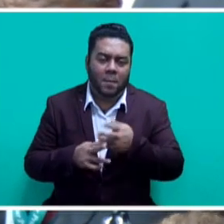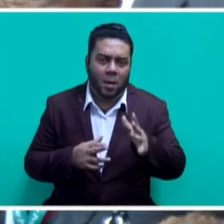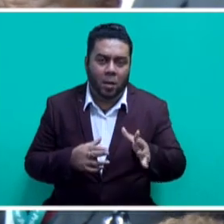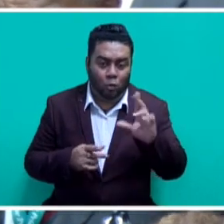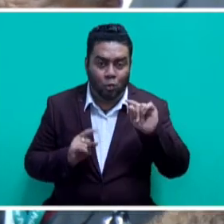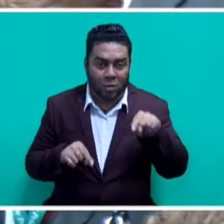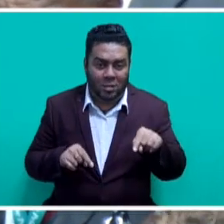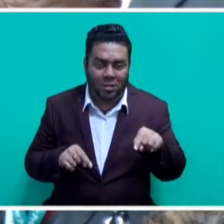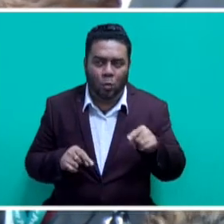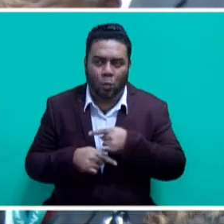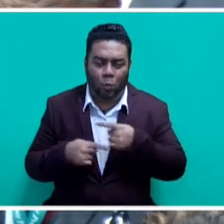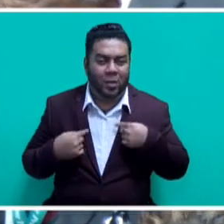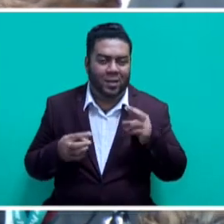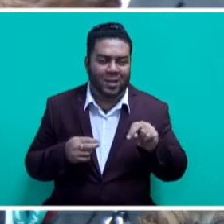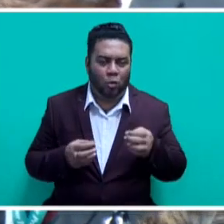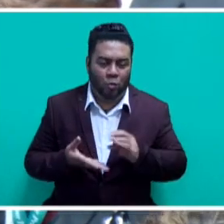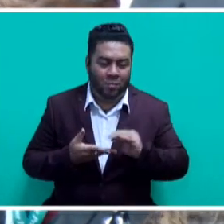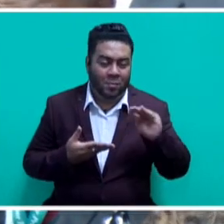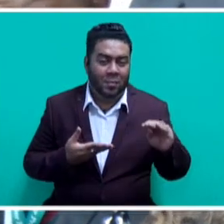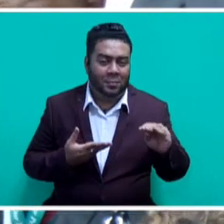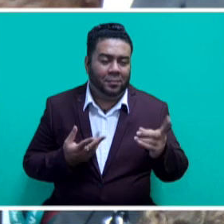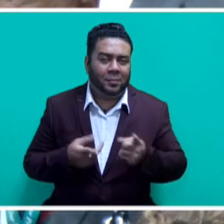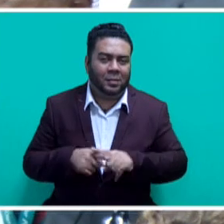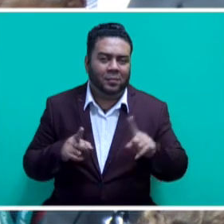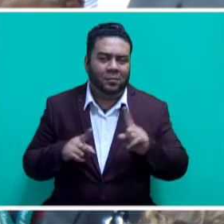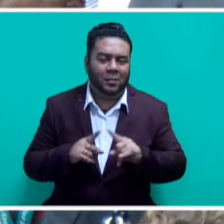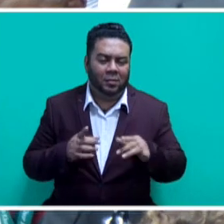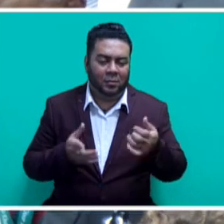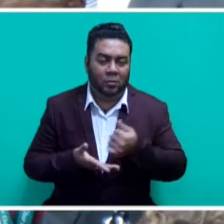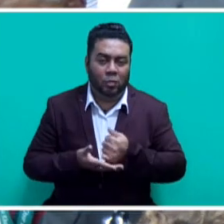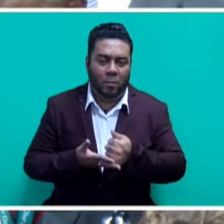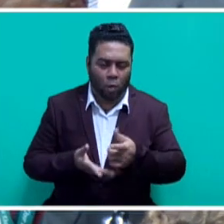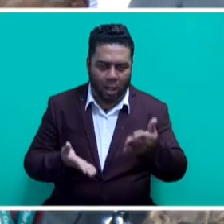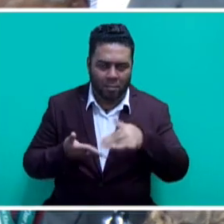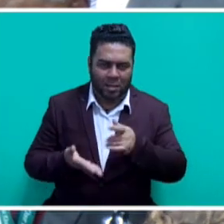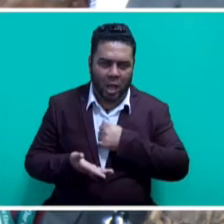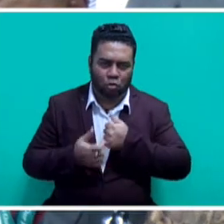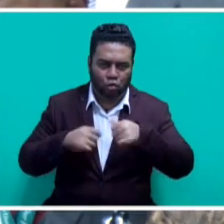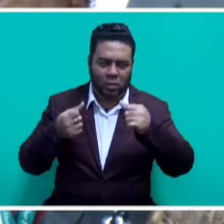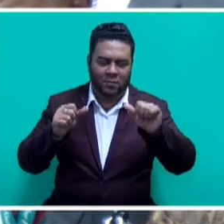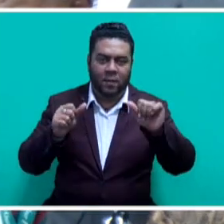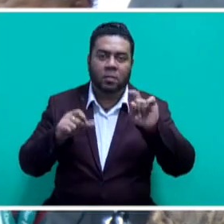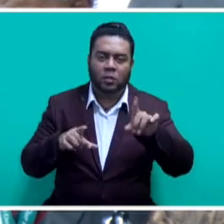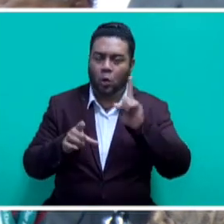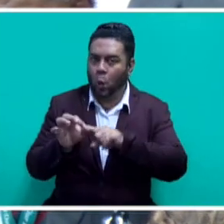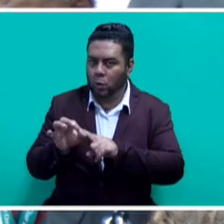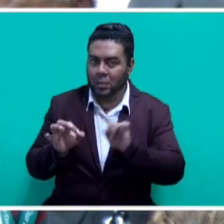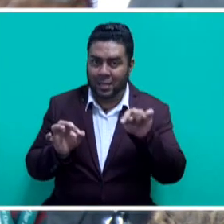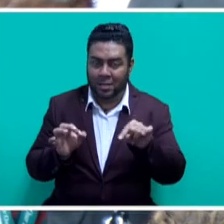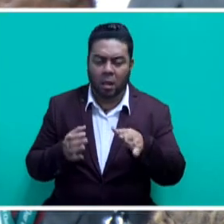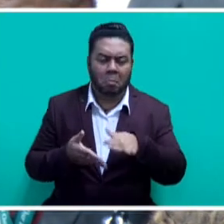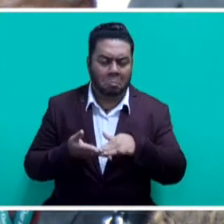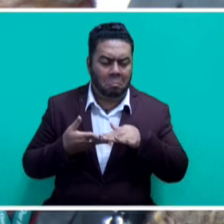Mr. Speaker, we need to invest in new mills that will help us achieve these goals. These mills